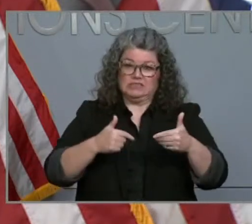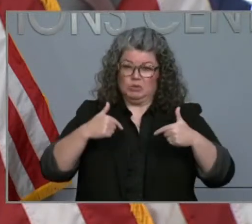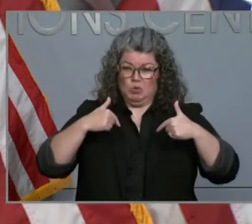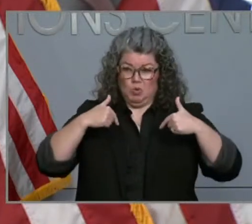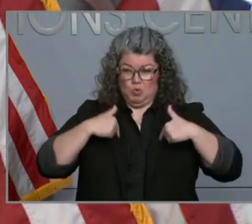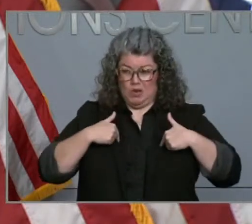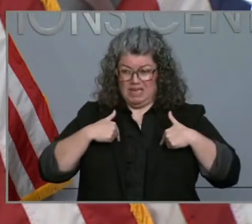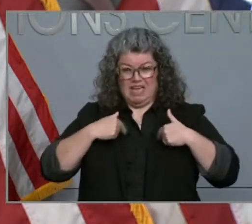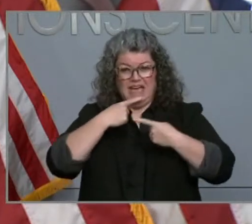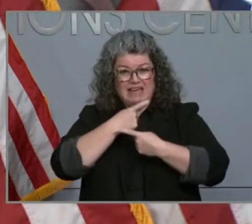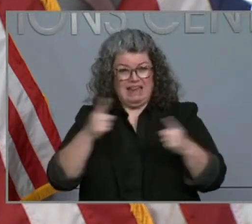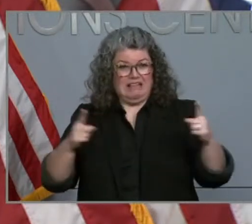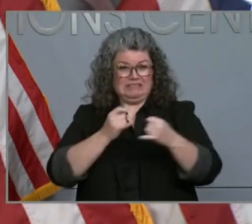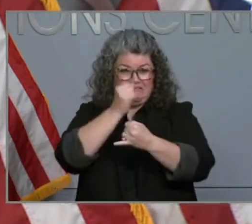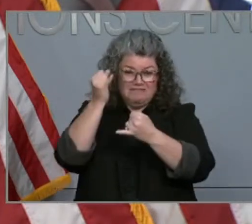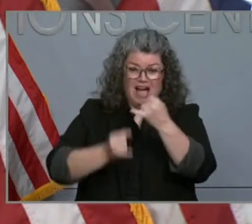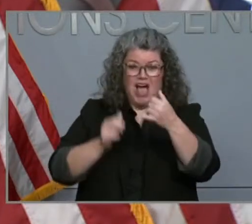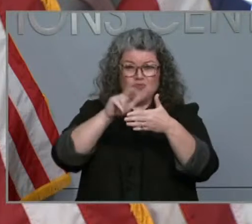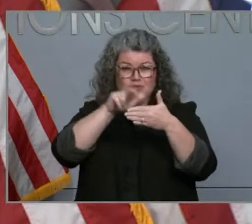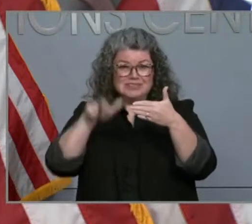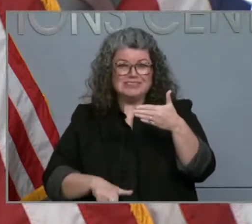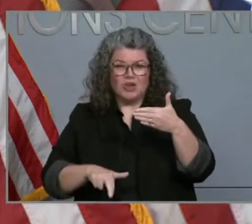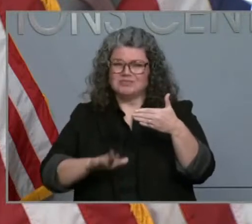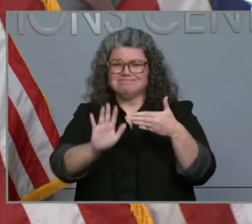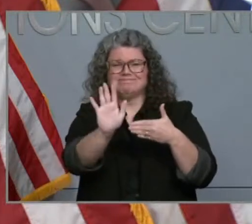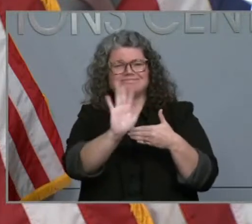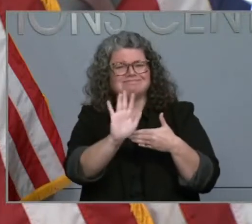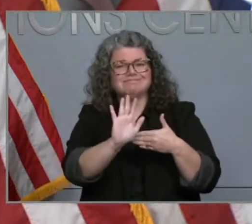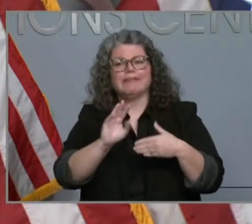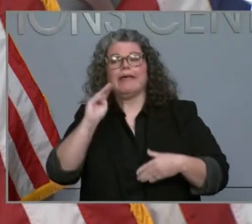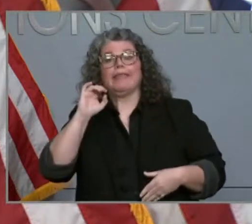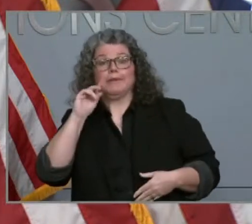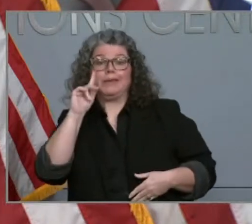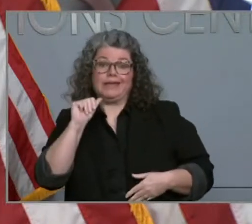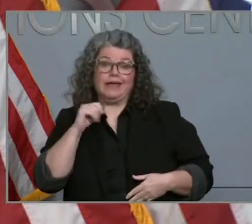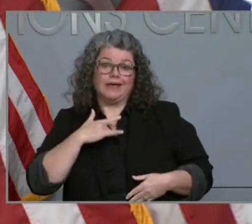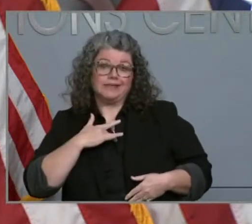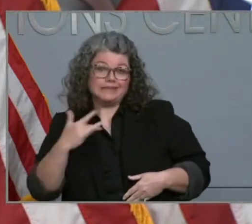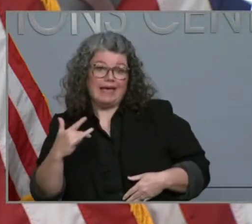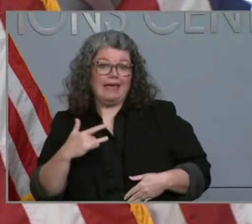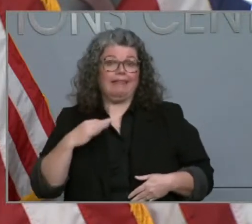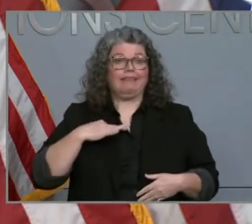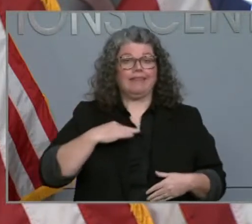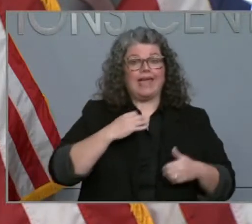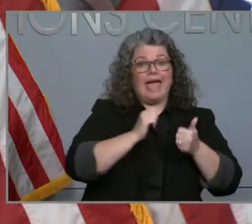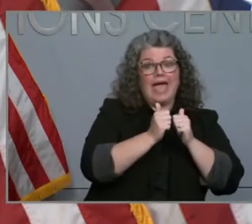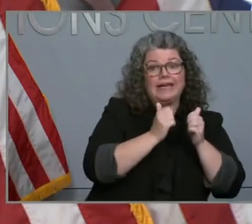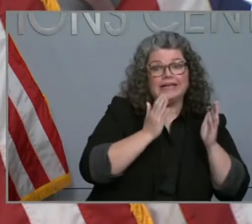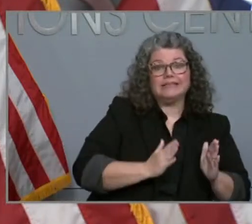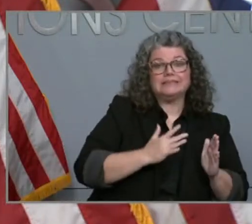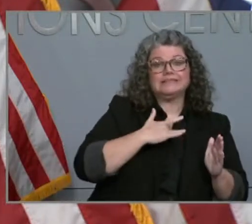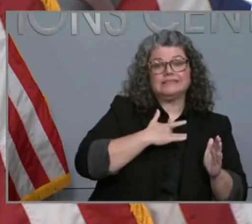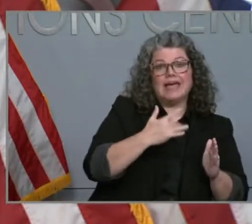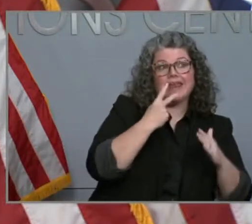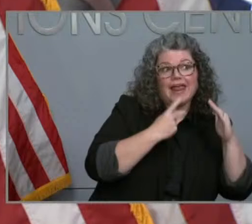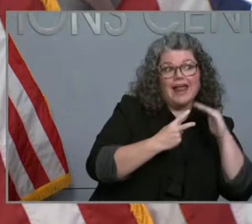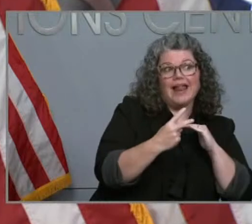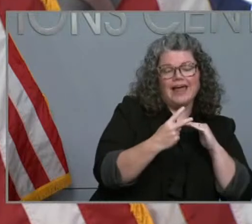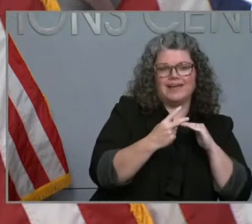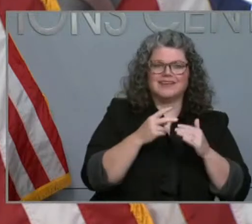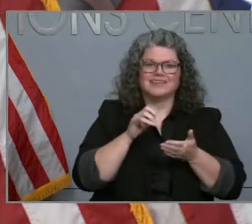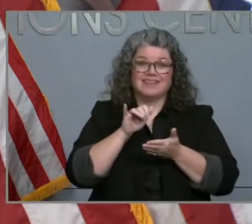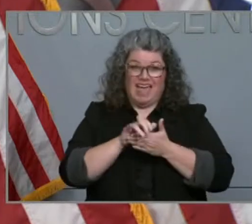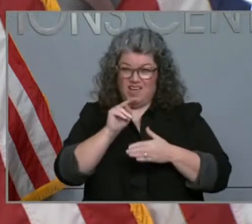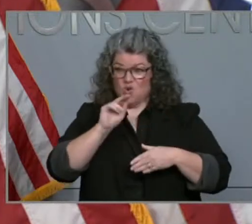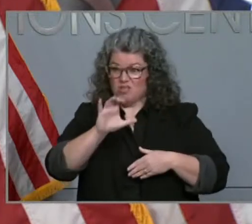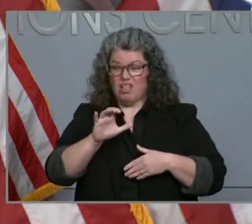results. That's, especially on election night, that's done by the media and the candidates. And it's North Carolina. We're likely to have